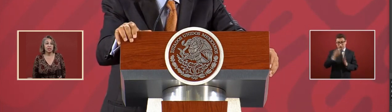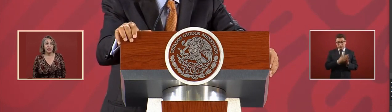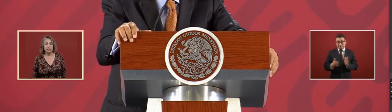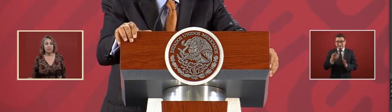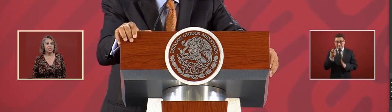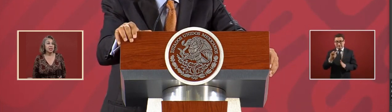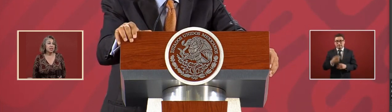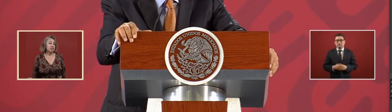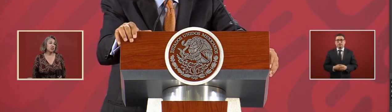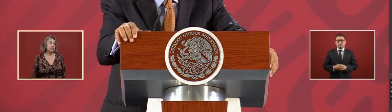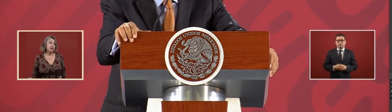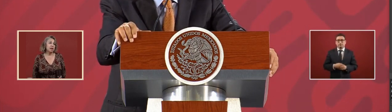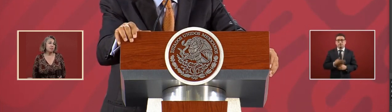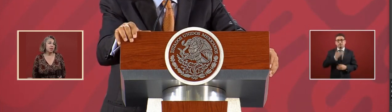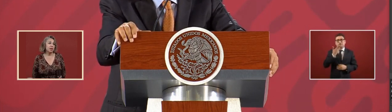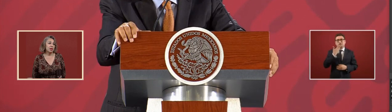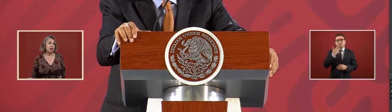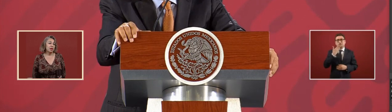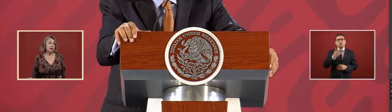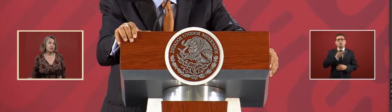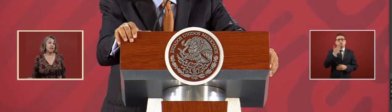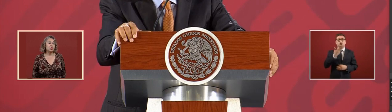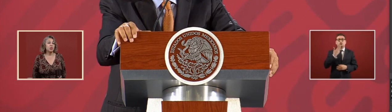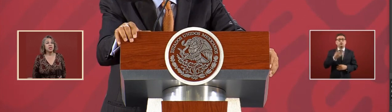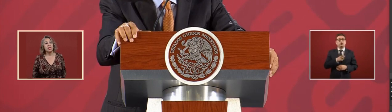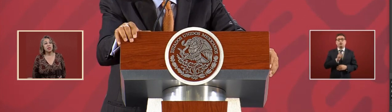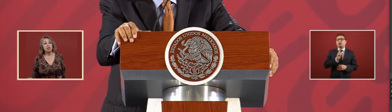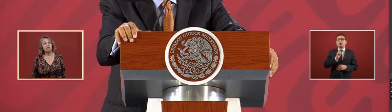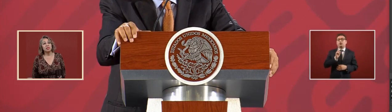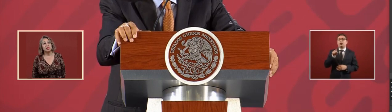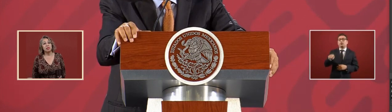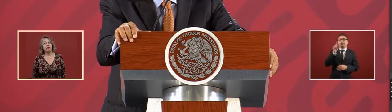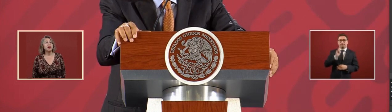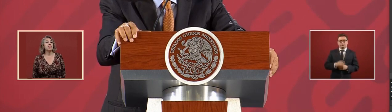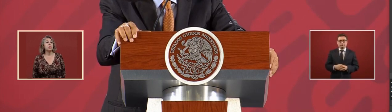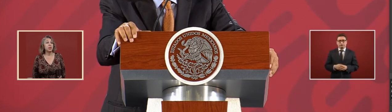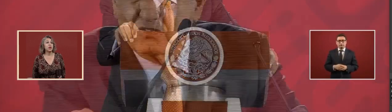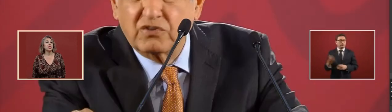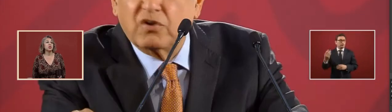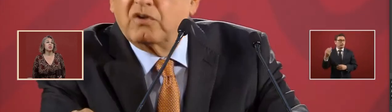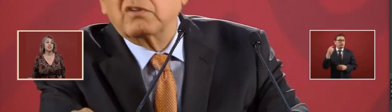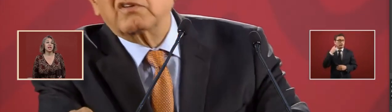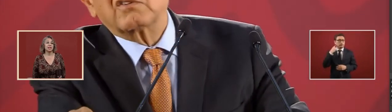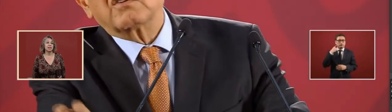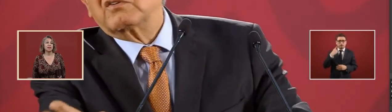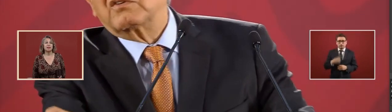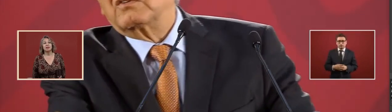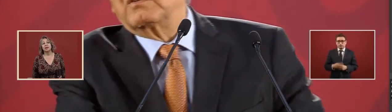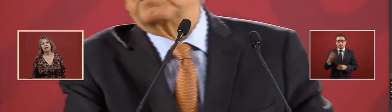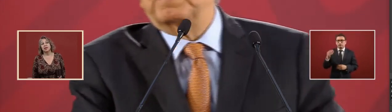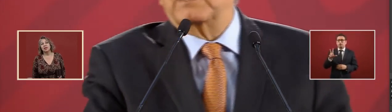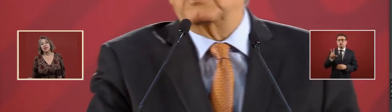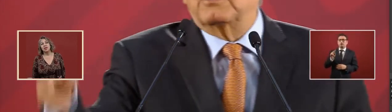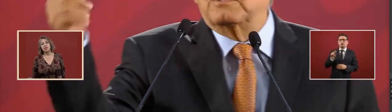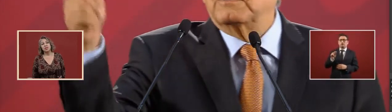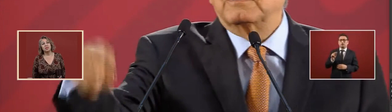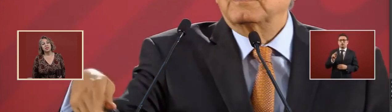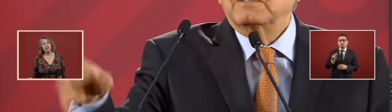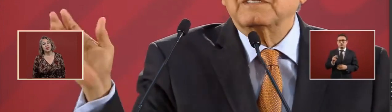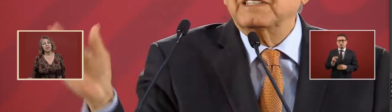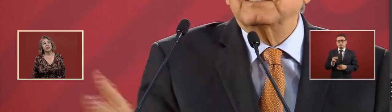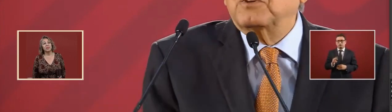guy's next. So the time, el dedazo. That's where they used the finger to point no, who was next. Pero,